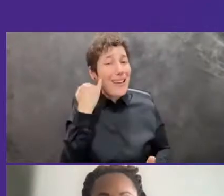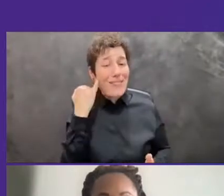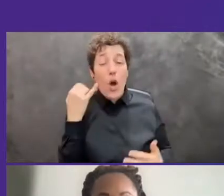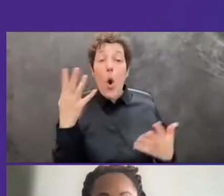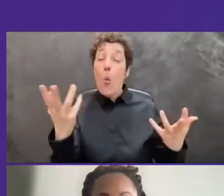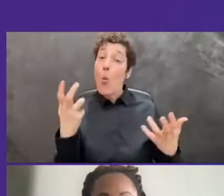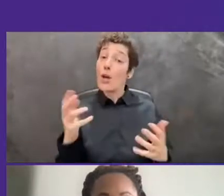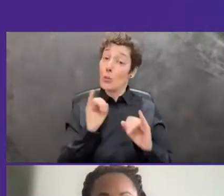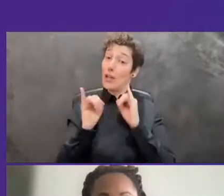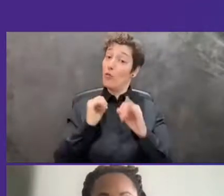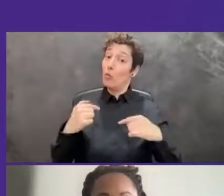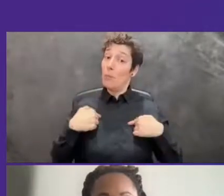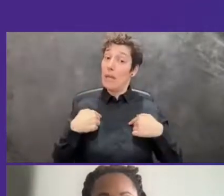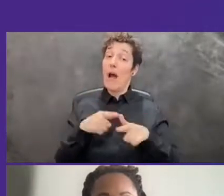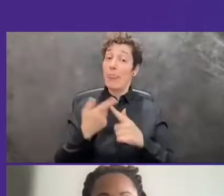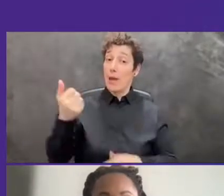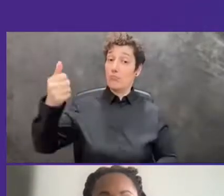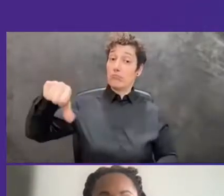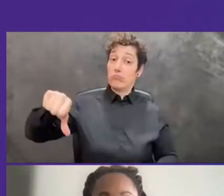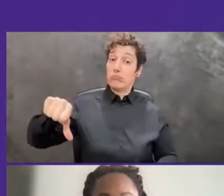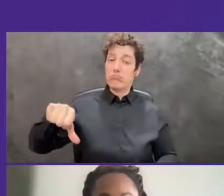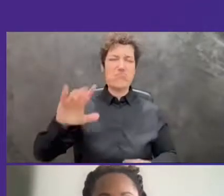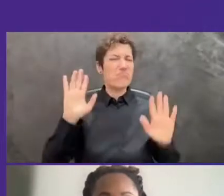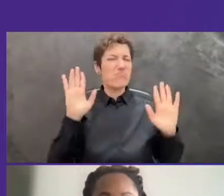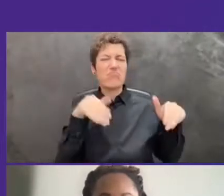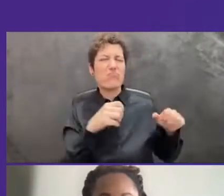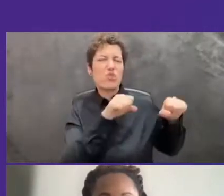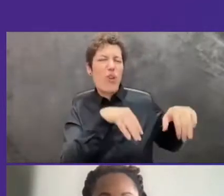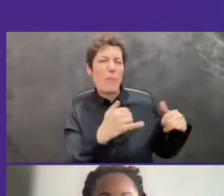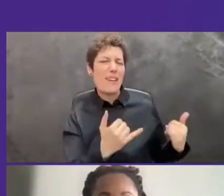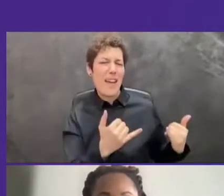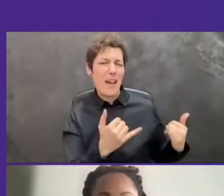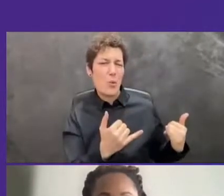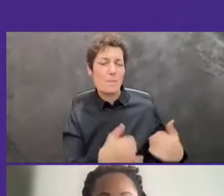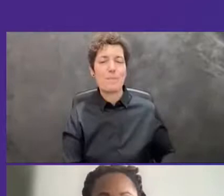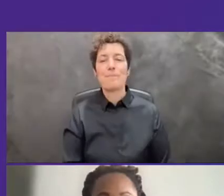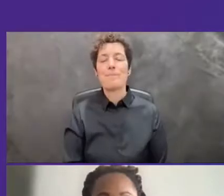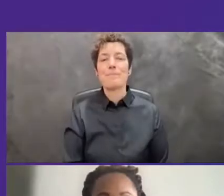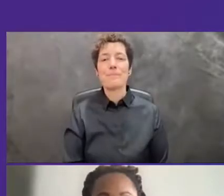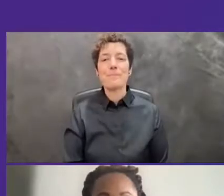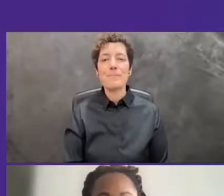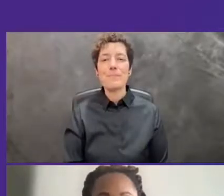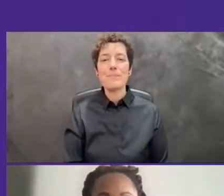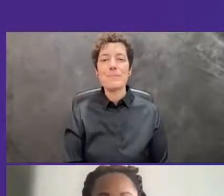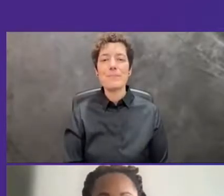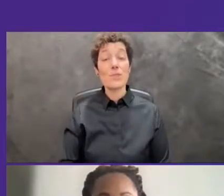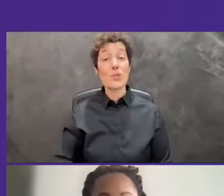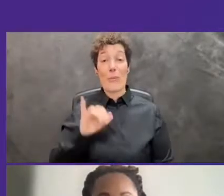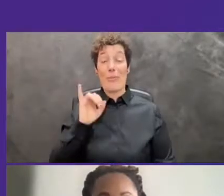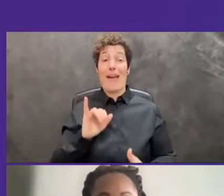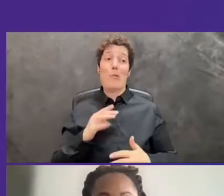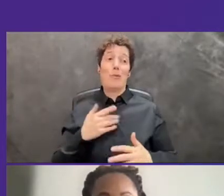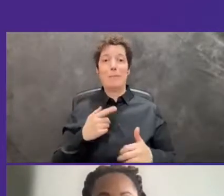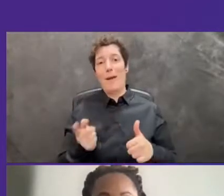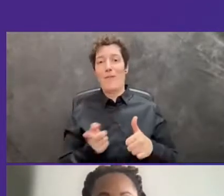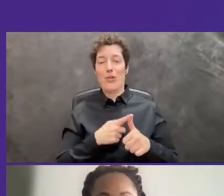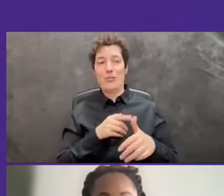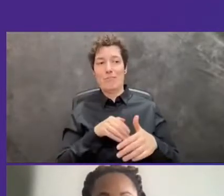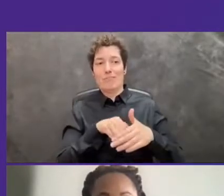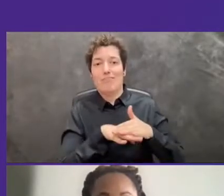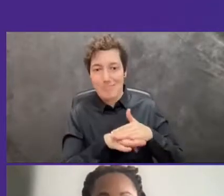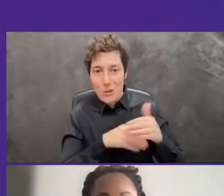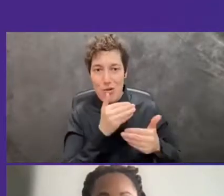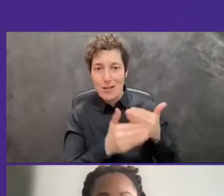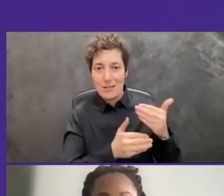not, there's no point. And so that's how I actually came into the process for my role, is through